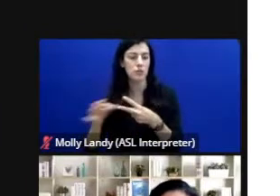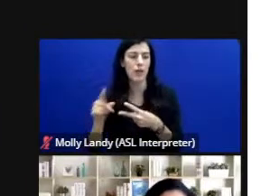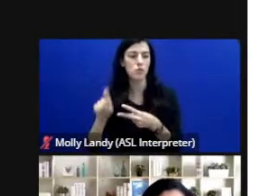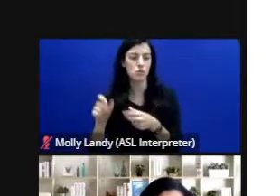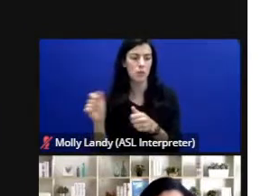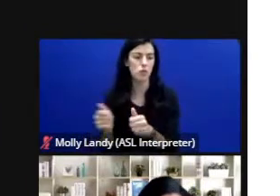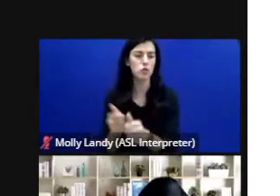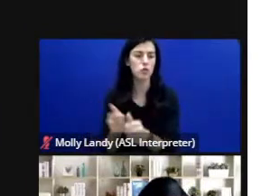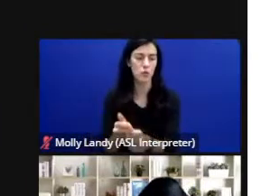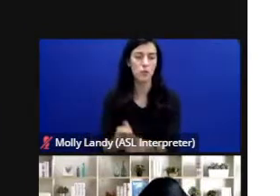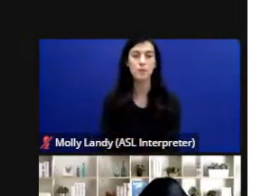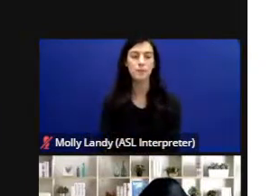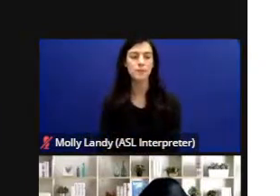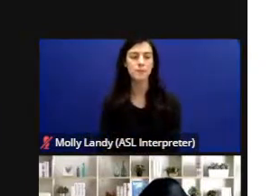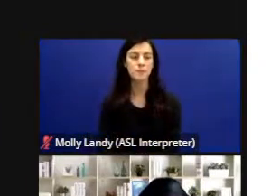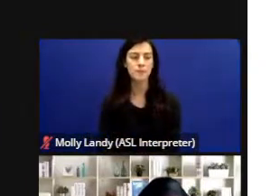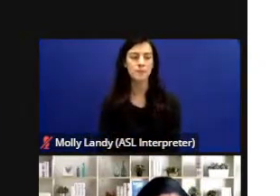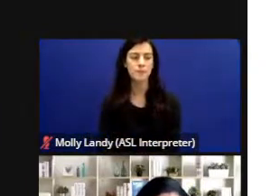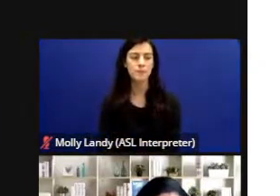Jennifer?